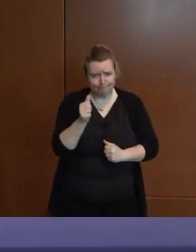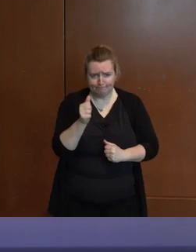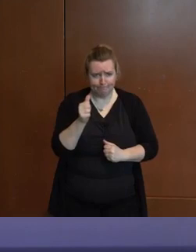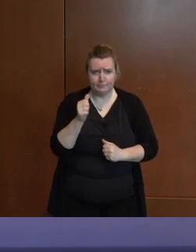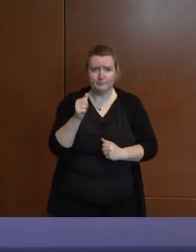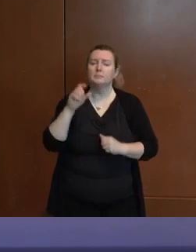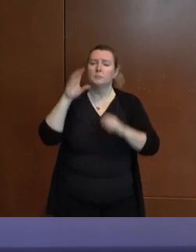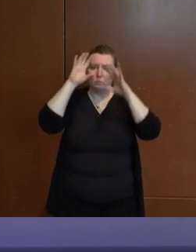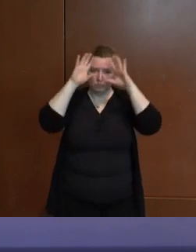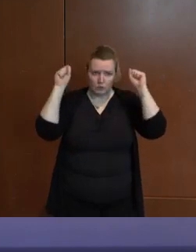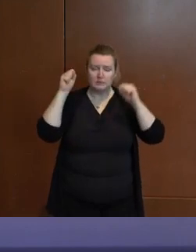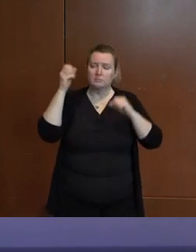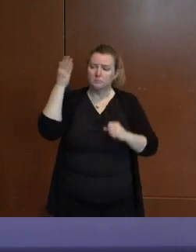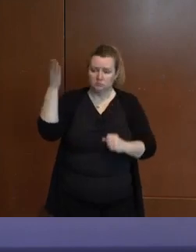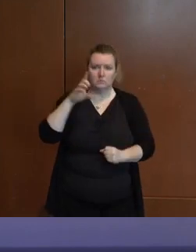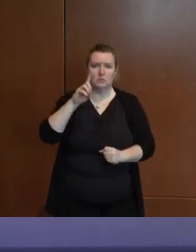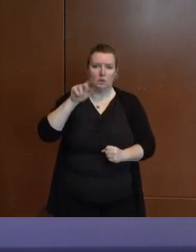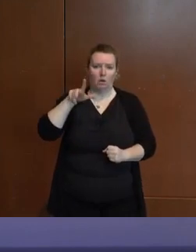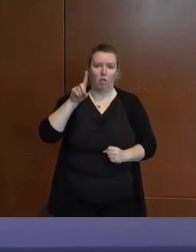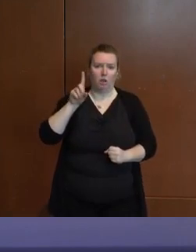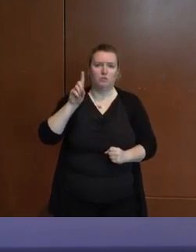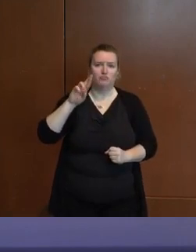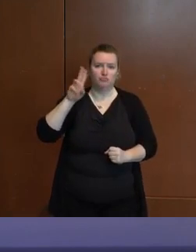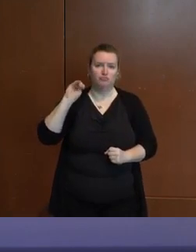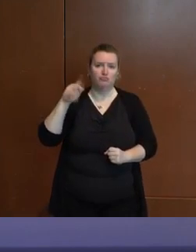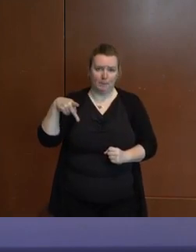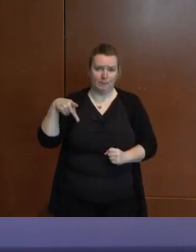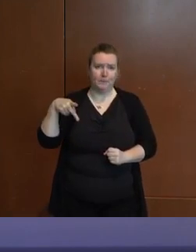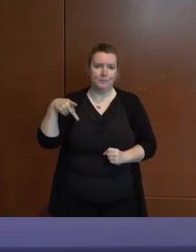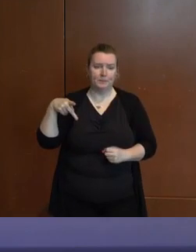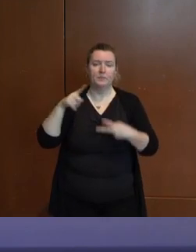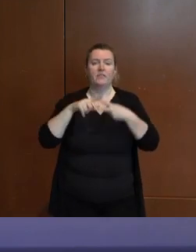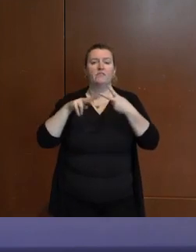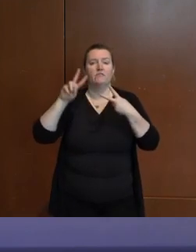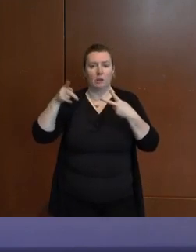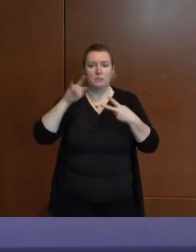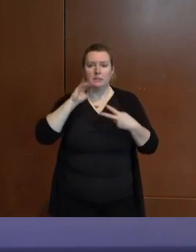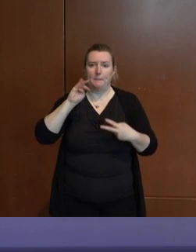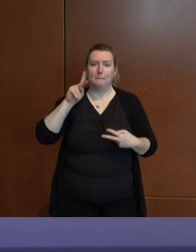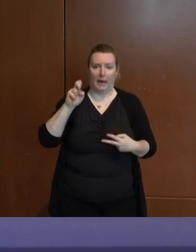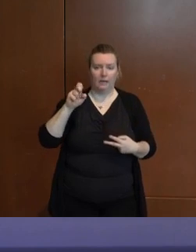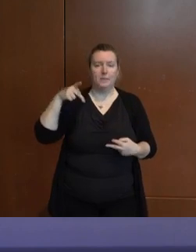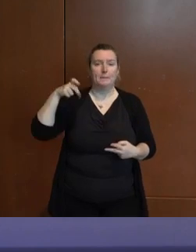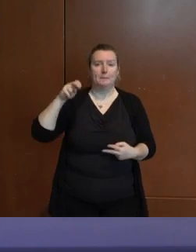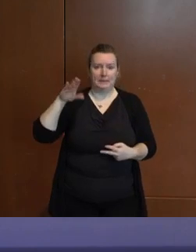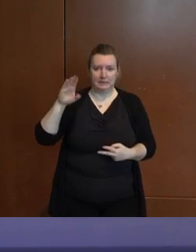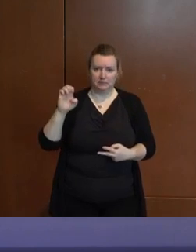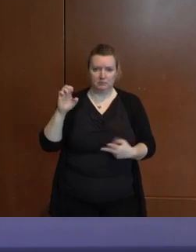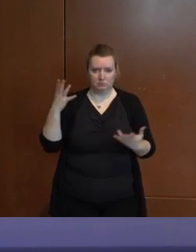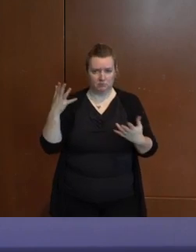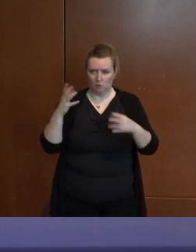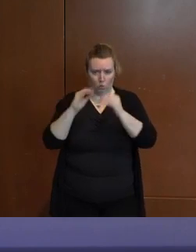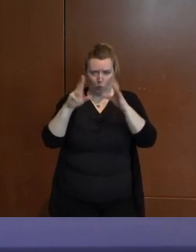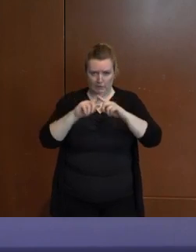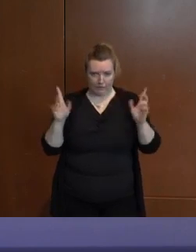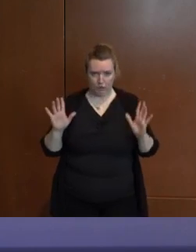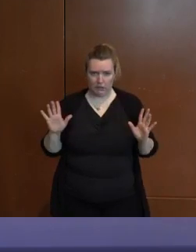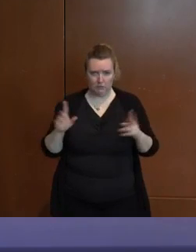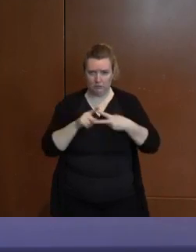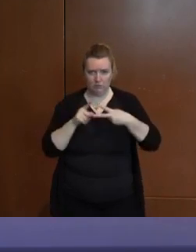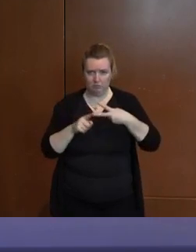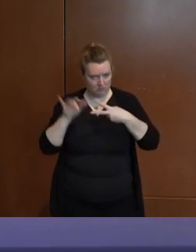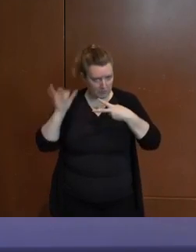and there's one federal administration. And if we're going to get through this crisis sooner than later